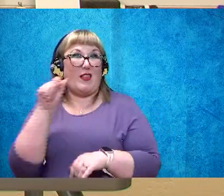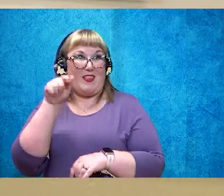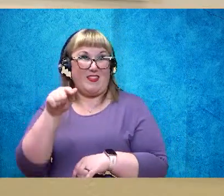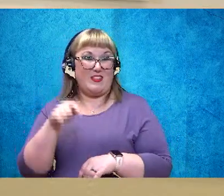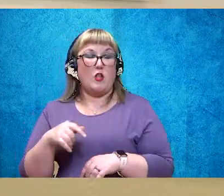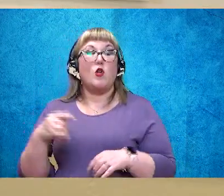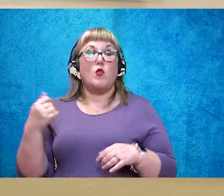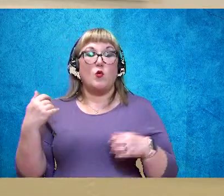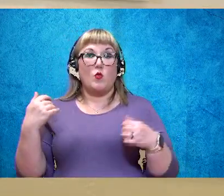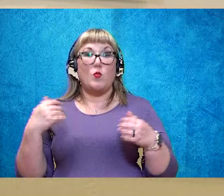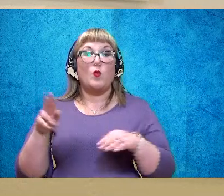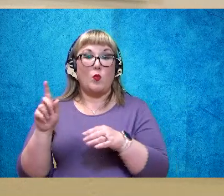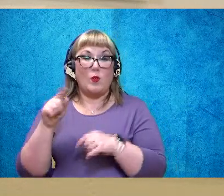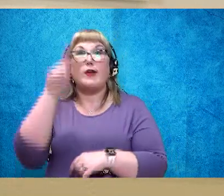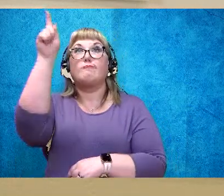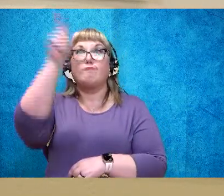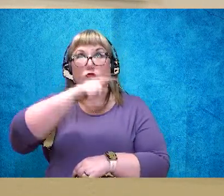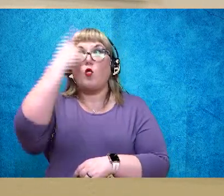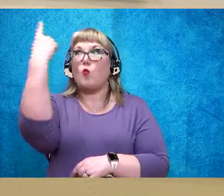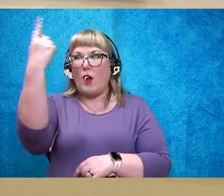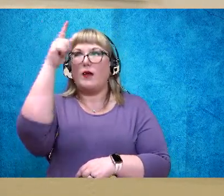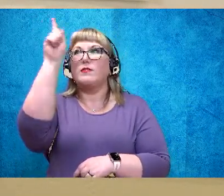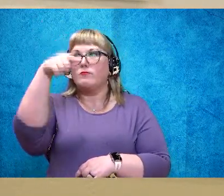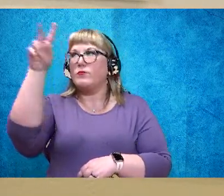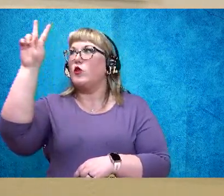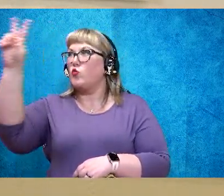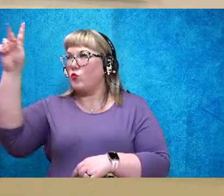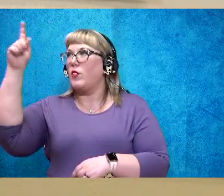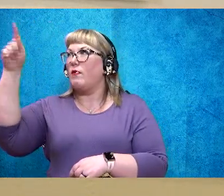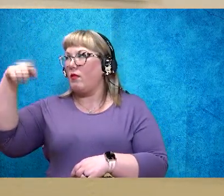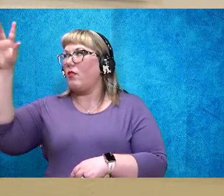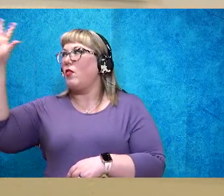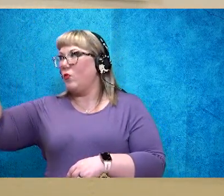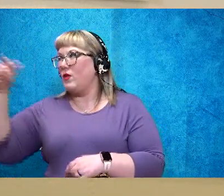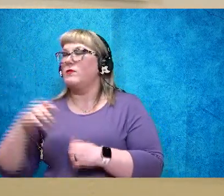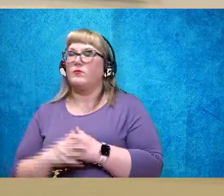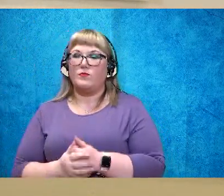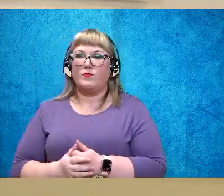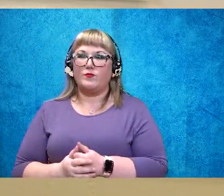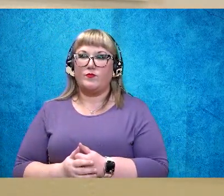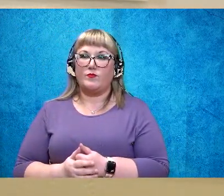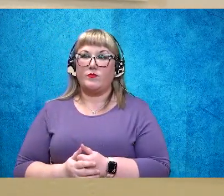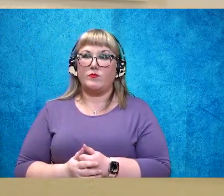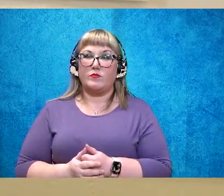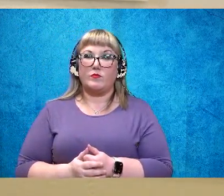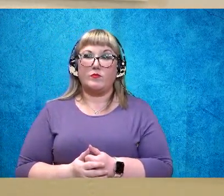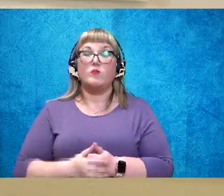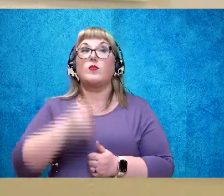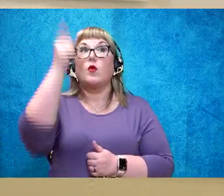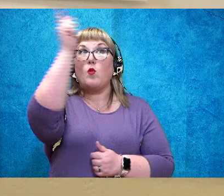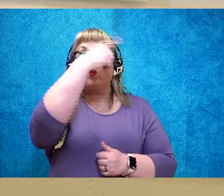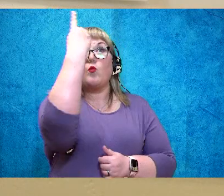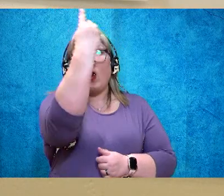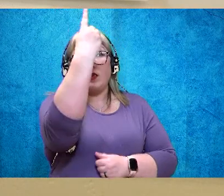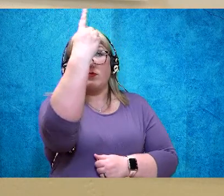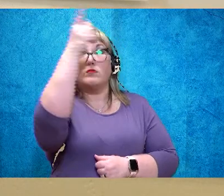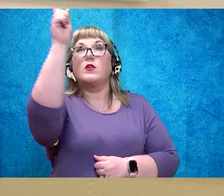pencil or my crayon and I cross out the items so that I can keep track. Let's get started. 1,